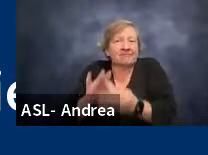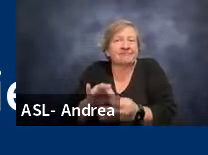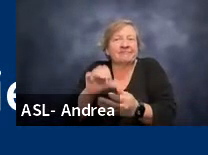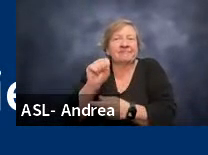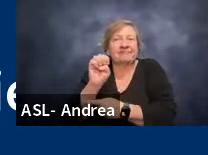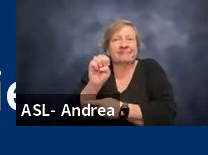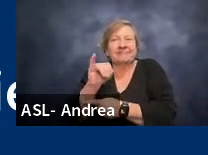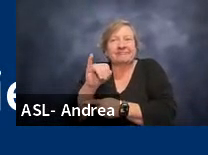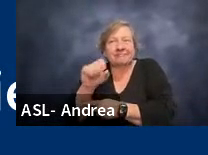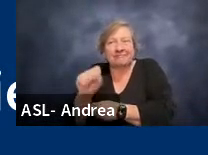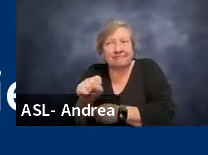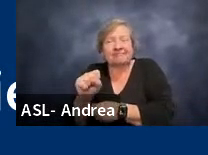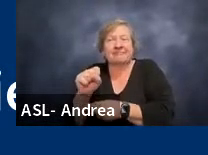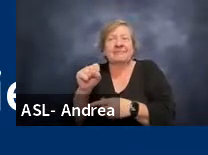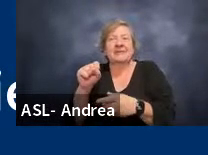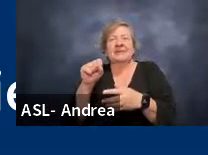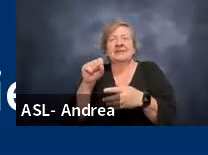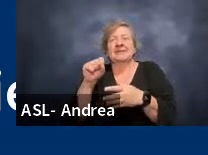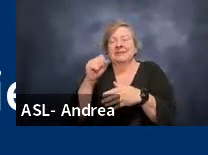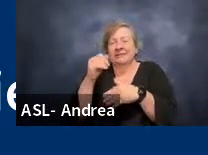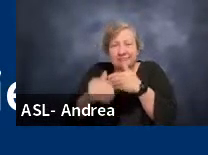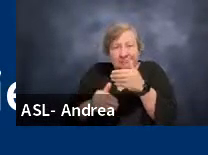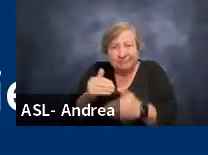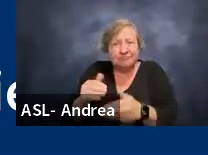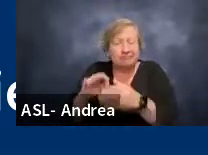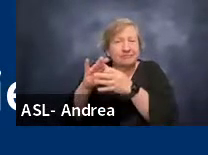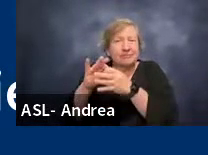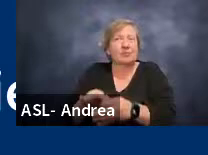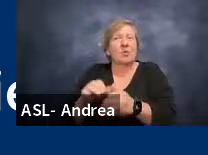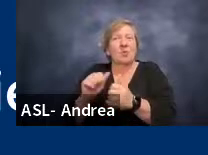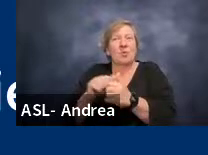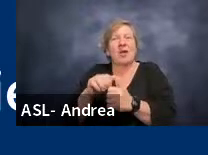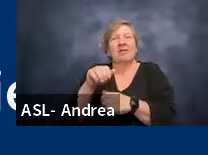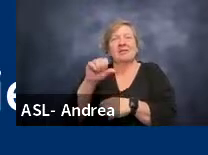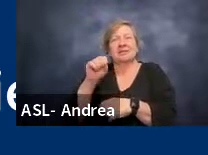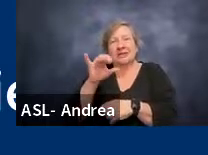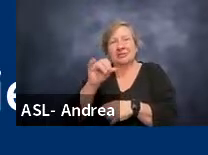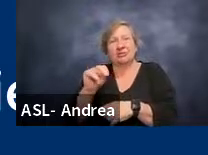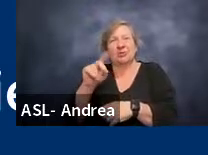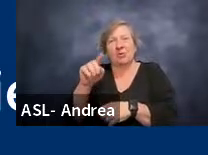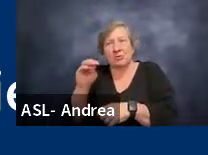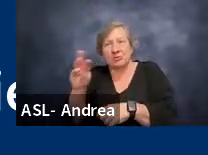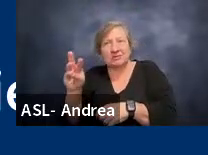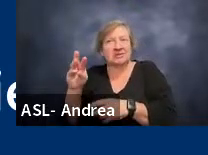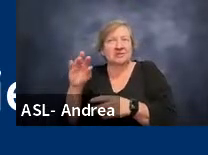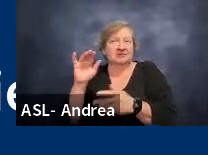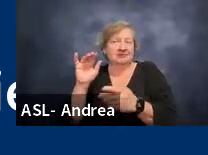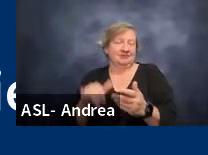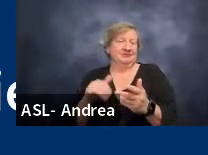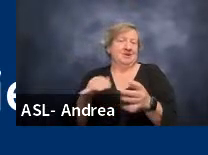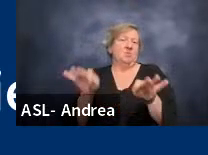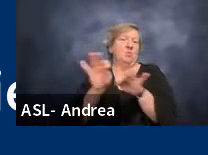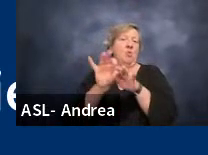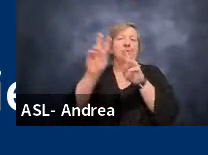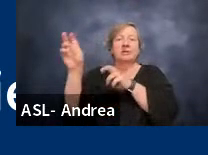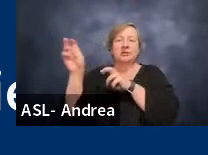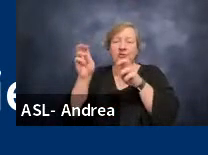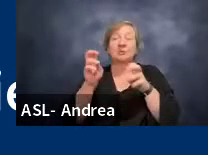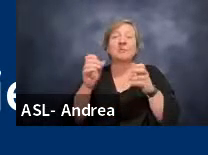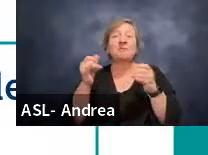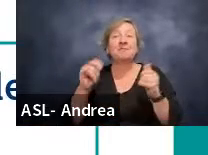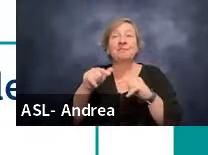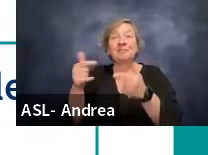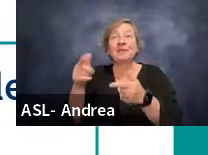have regarding these tremendously important issues. So now I'm going to turn it back over